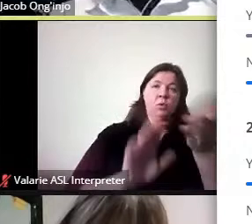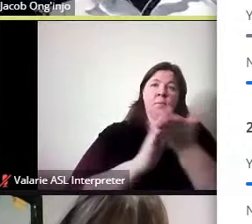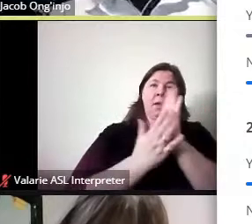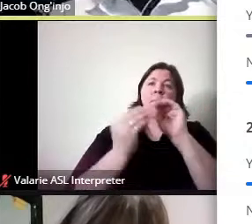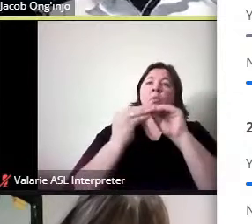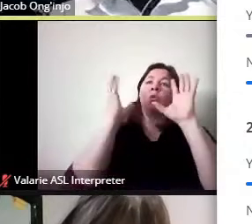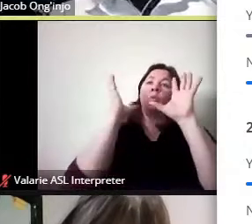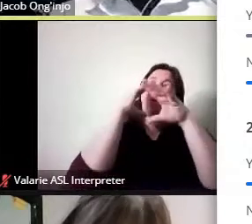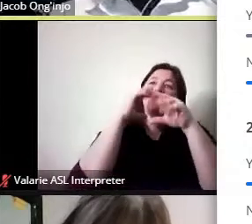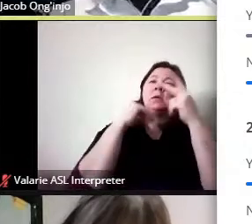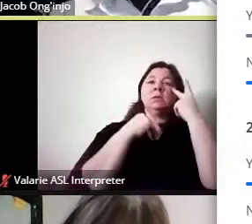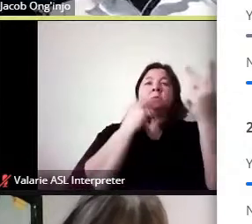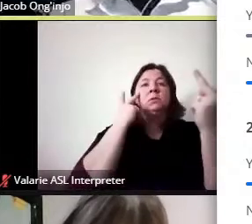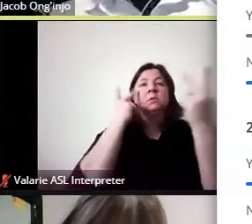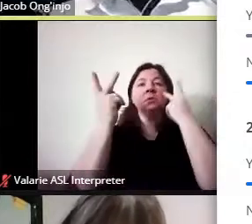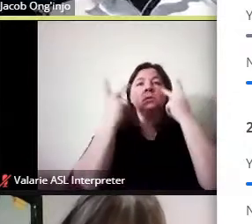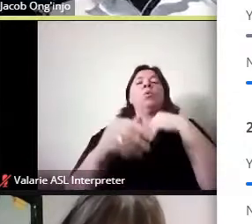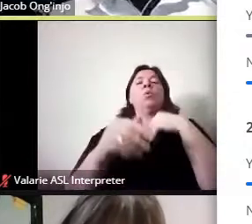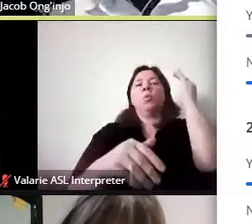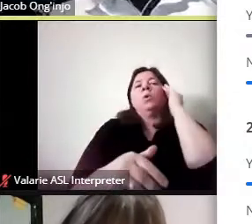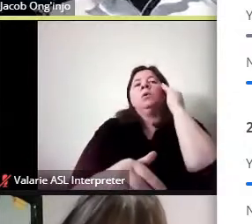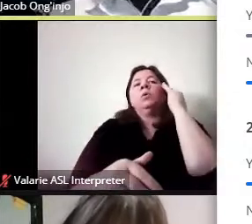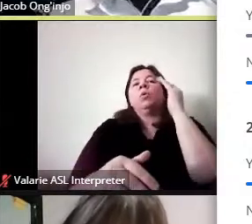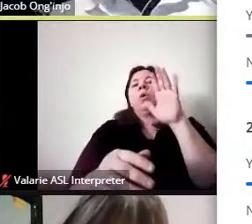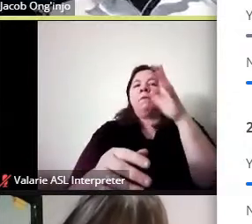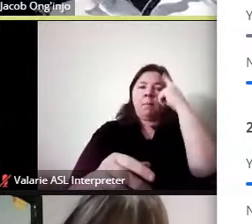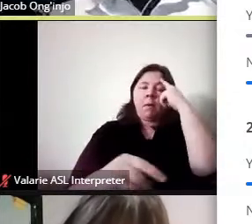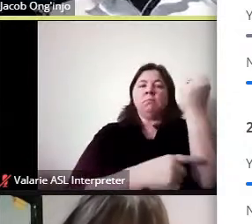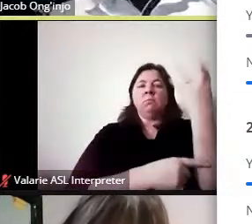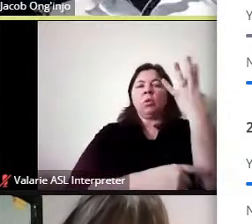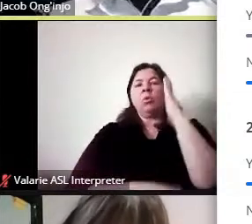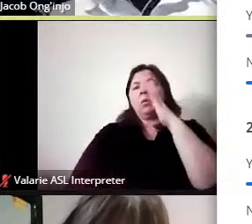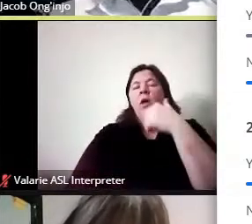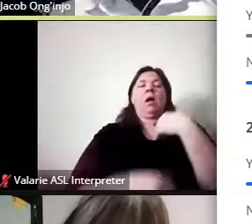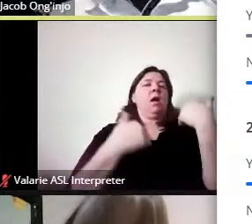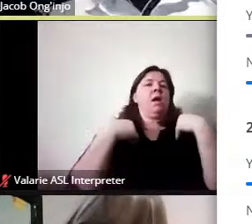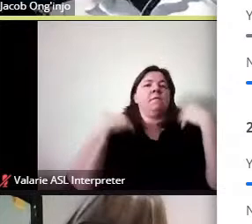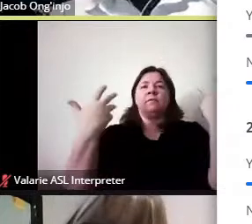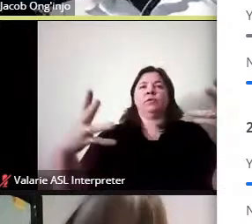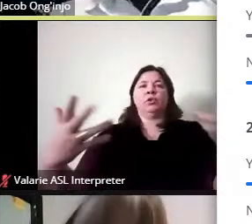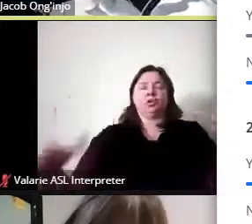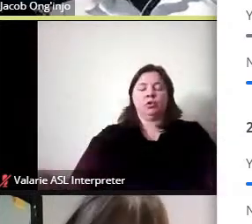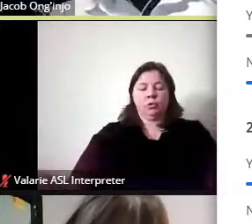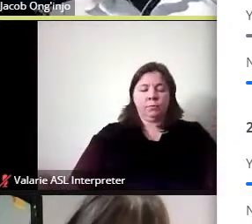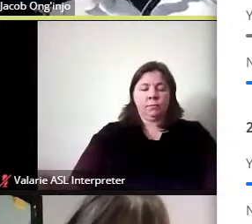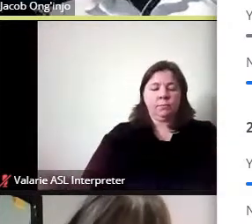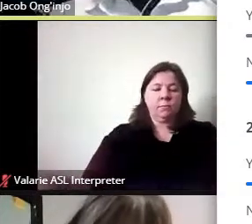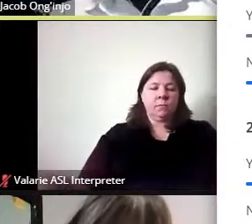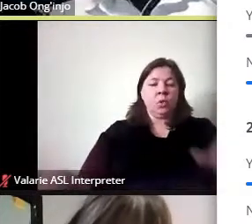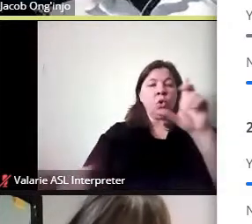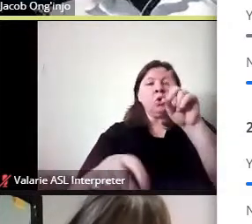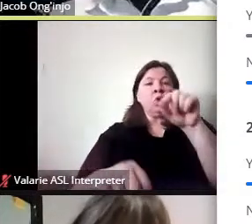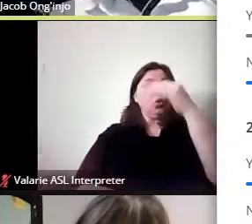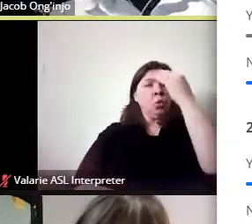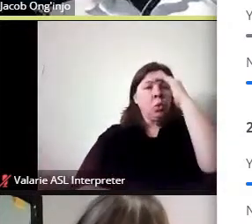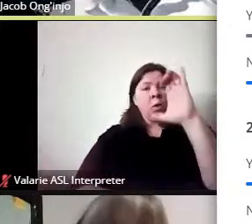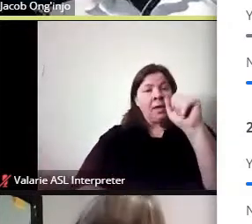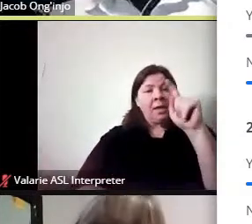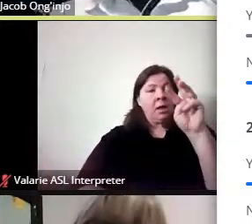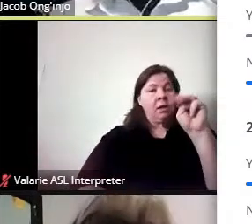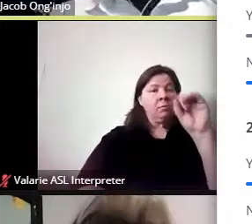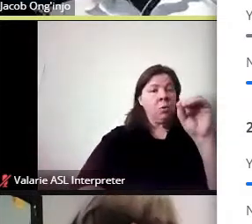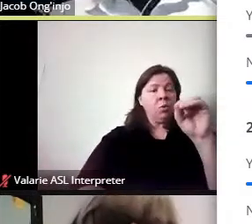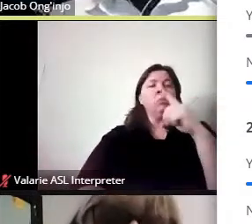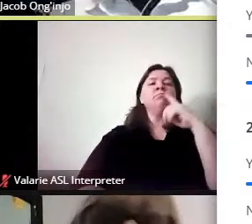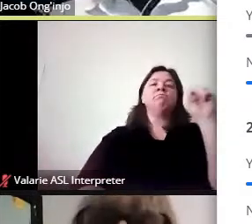you will be able to have your mind blown. I know I have. Do you know what Catmo is?